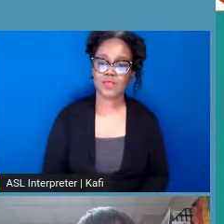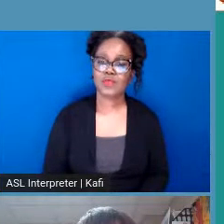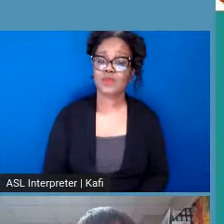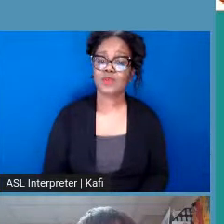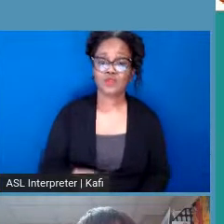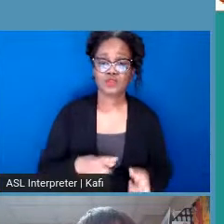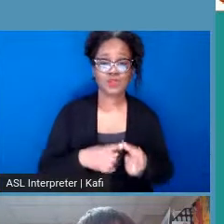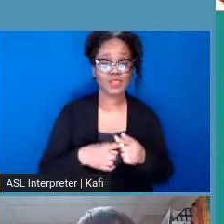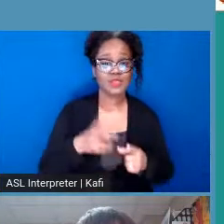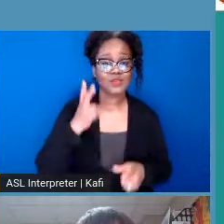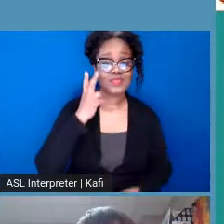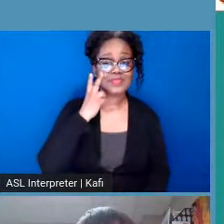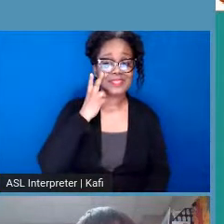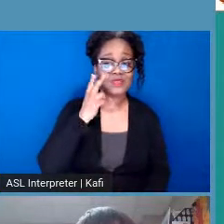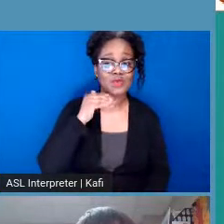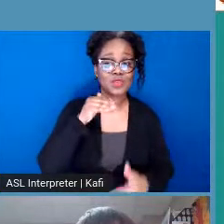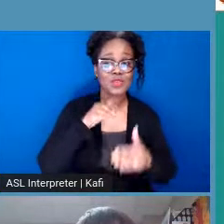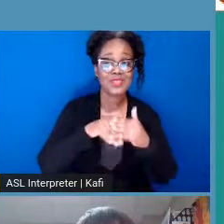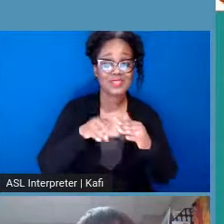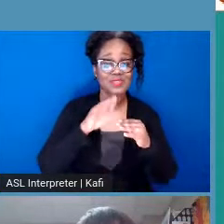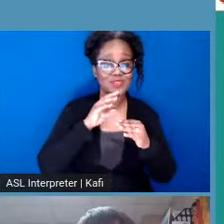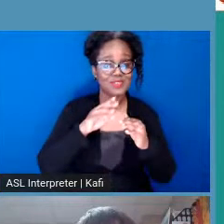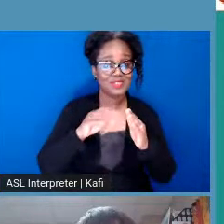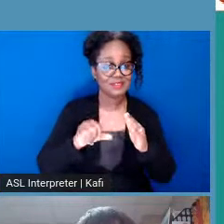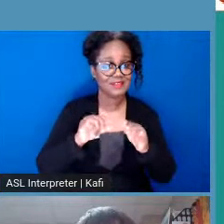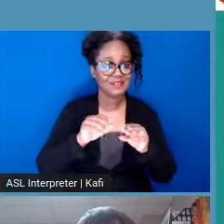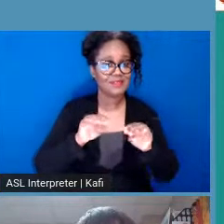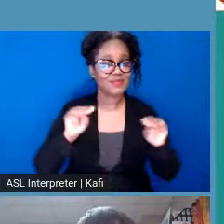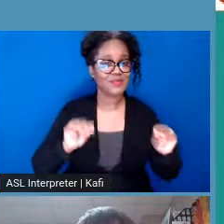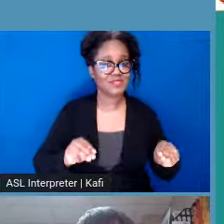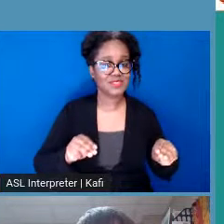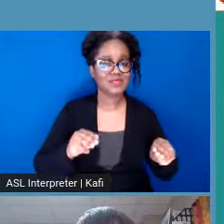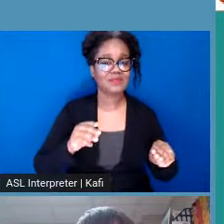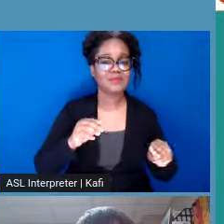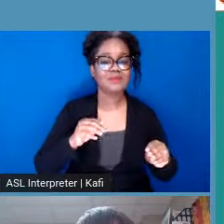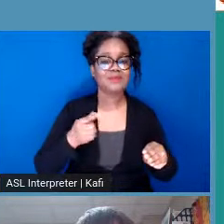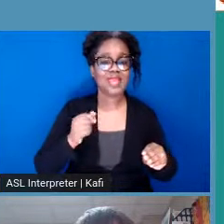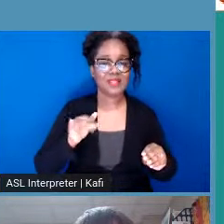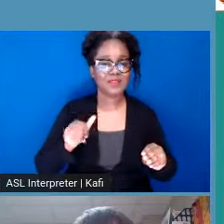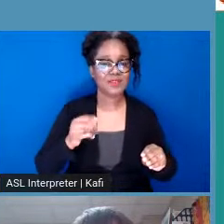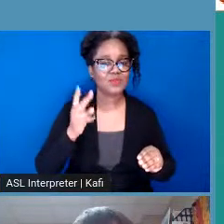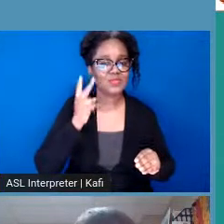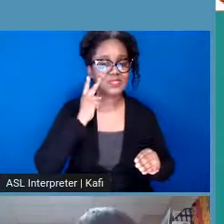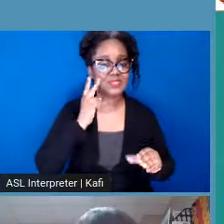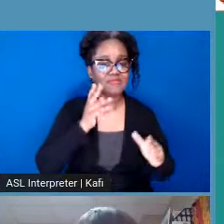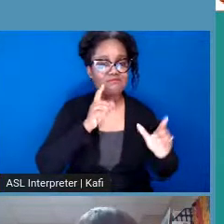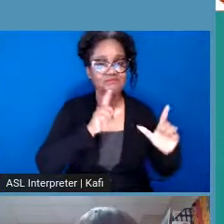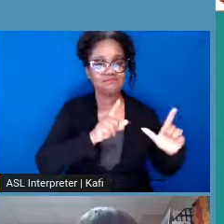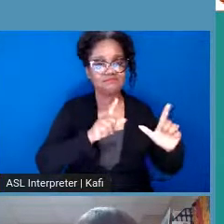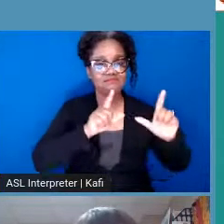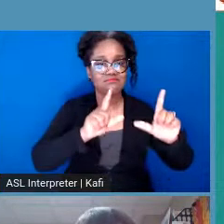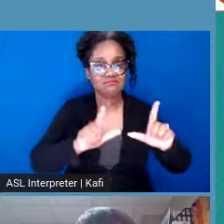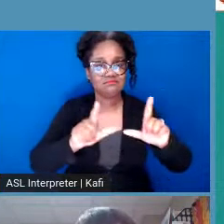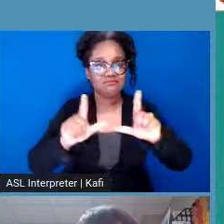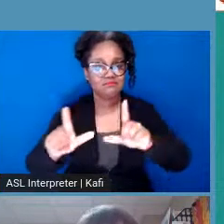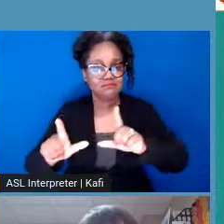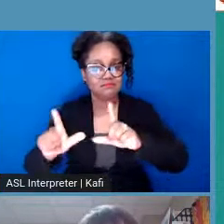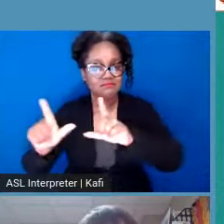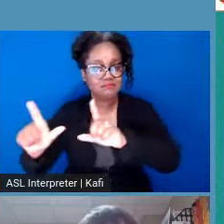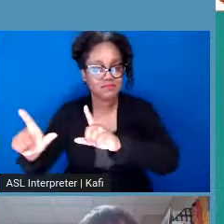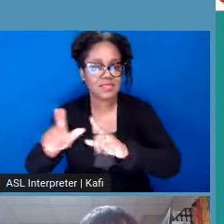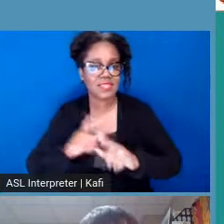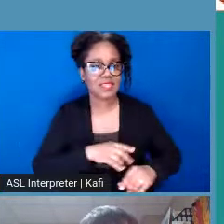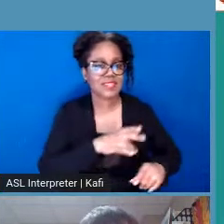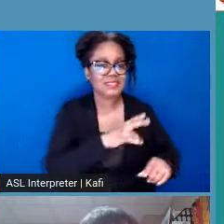the work next to it is an acquisition from 1970. Next to that is 71 and 72 and so on.